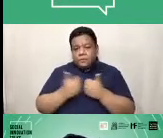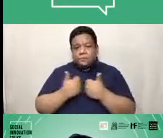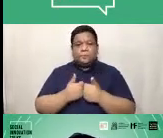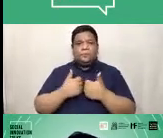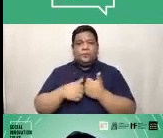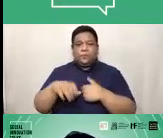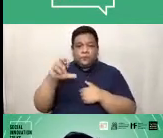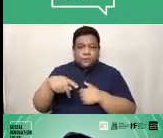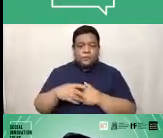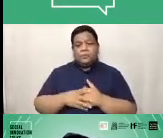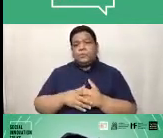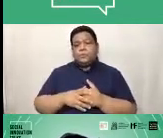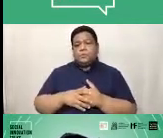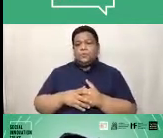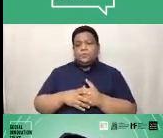able to rotate the screen.